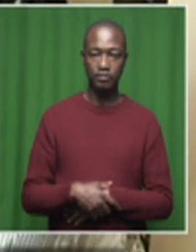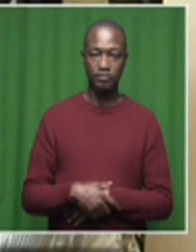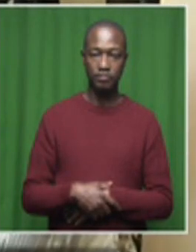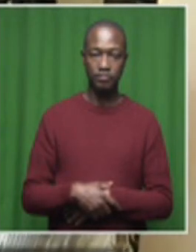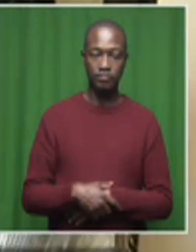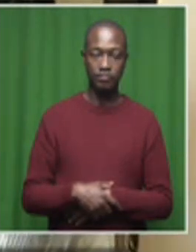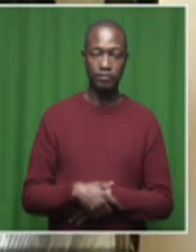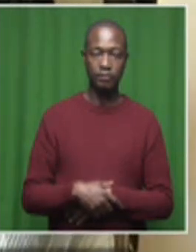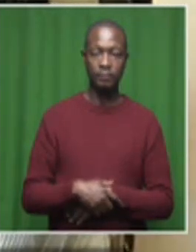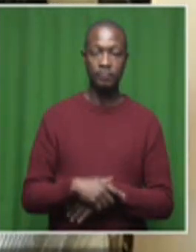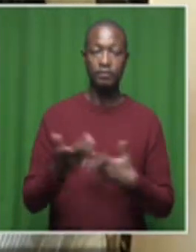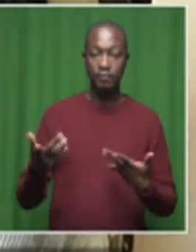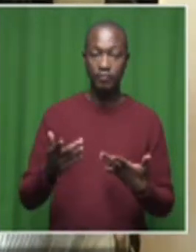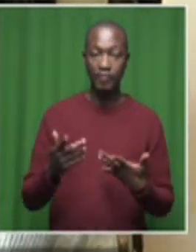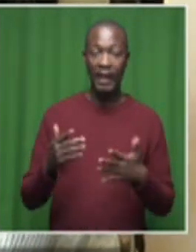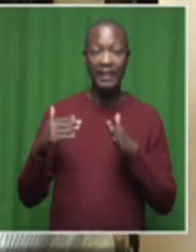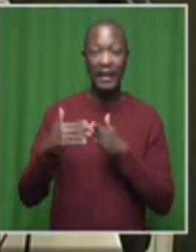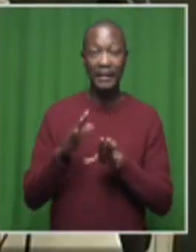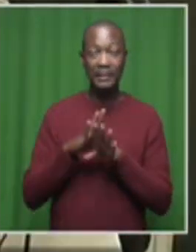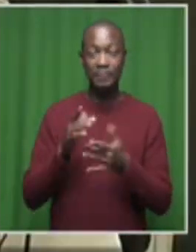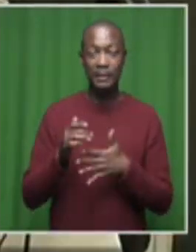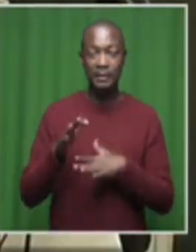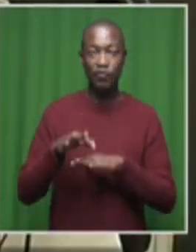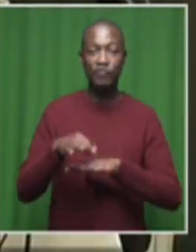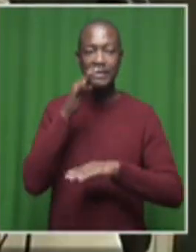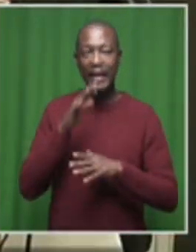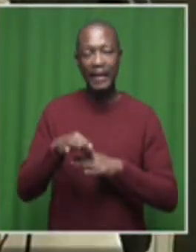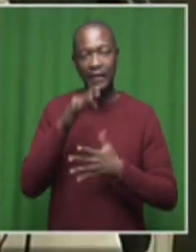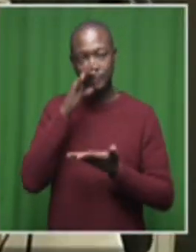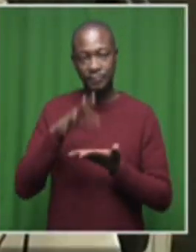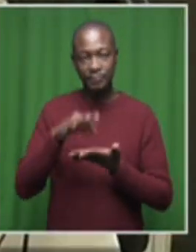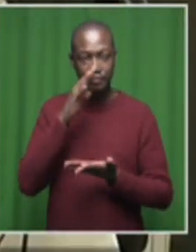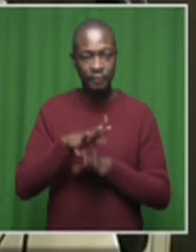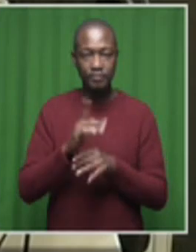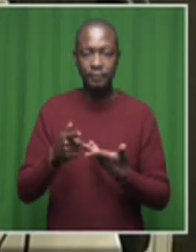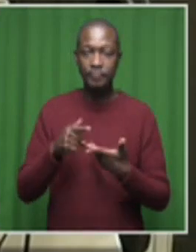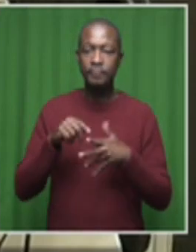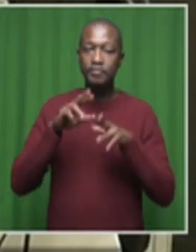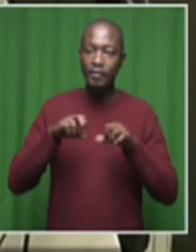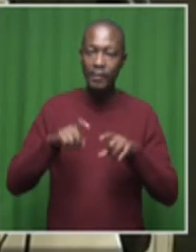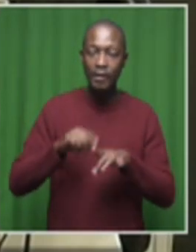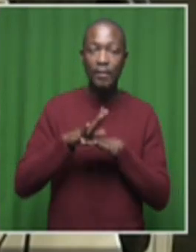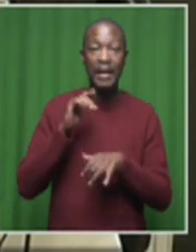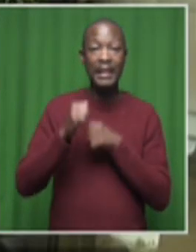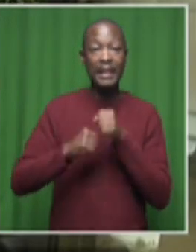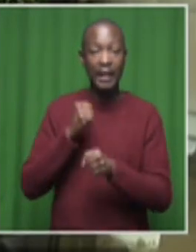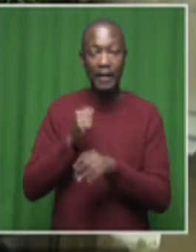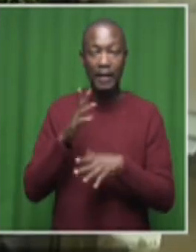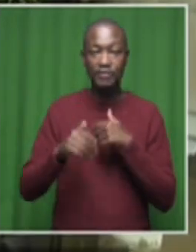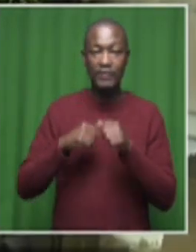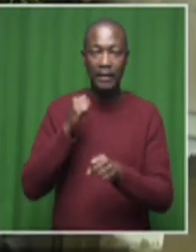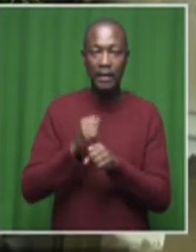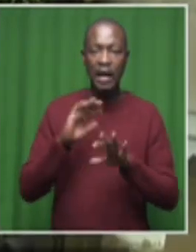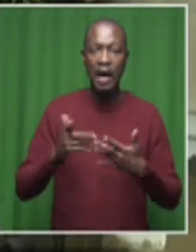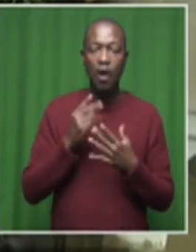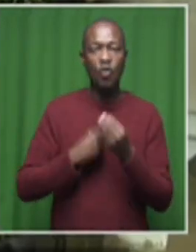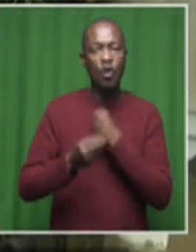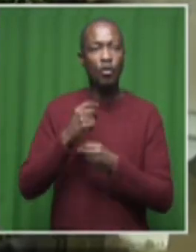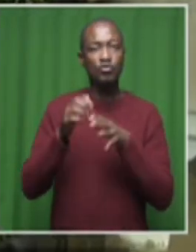The annual State of Snacking report is a global consumer trend examining year after year insights on how consumers